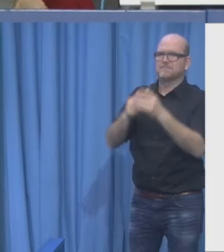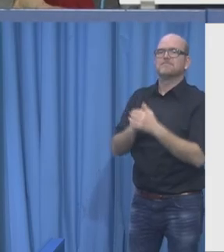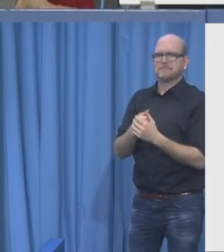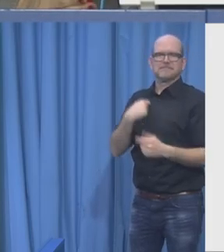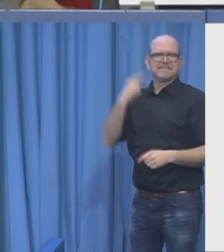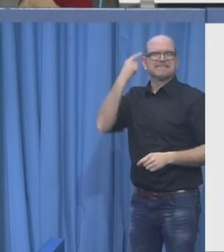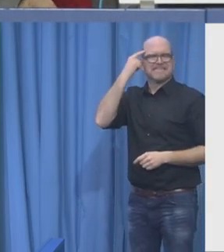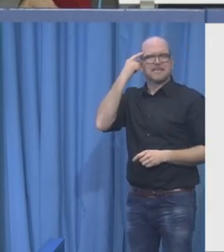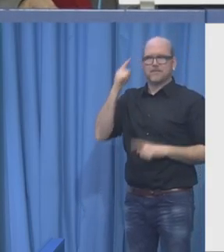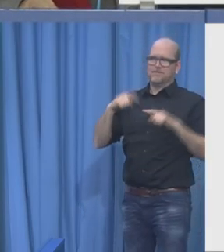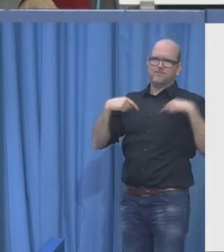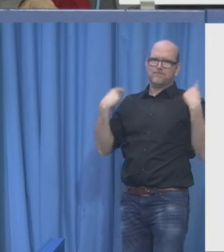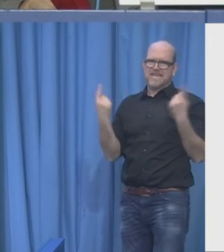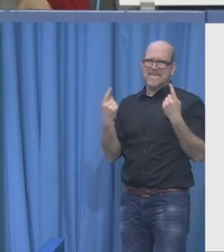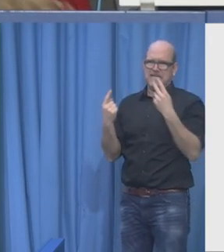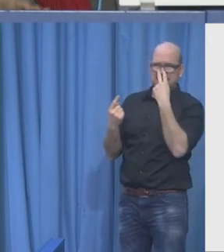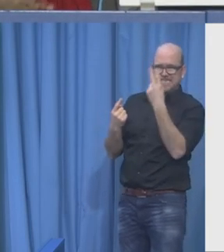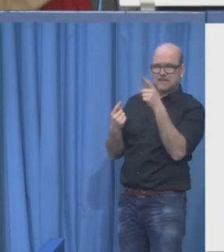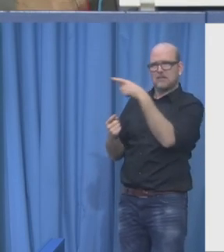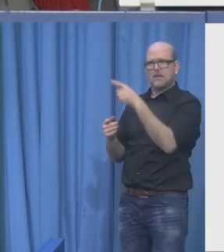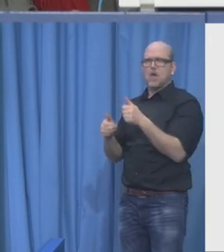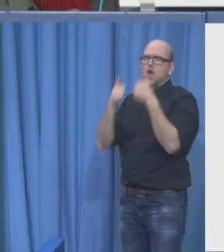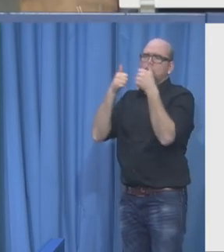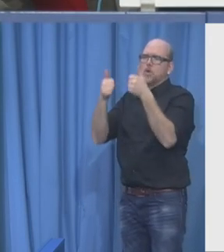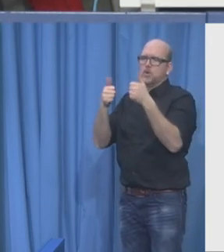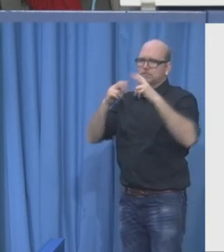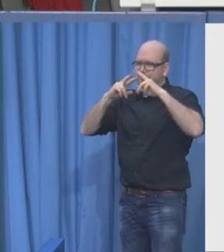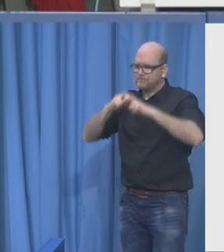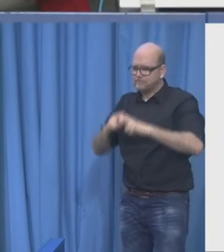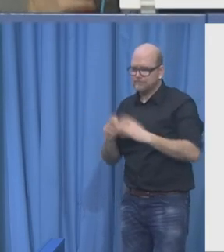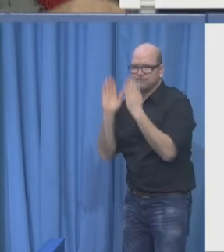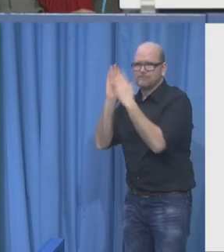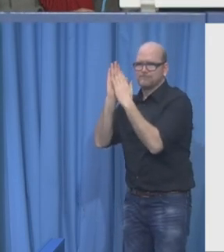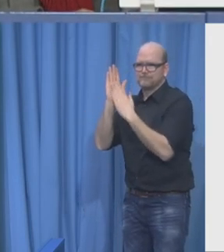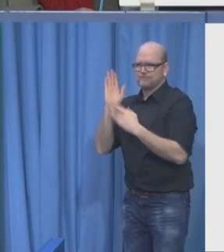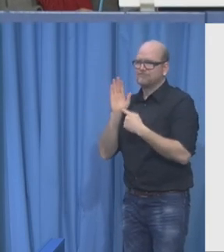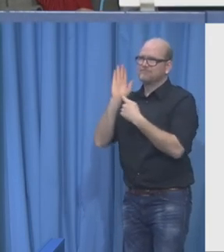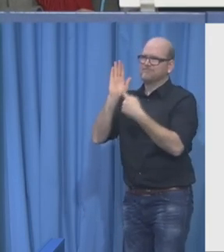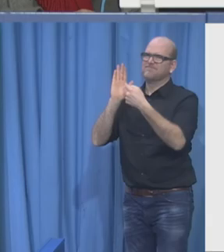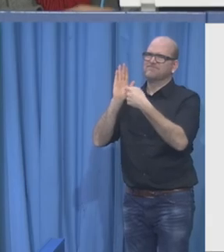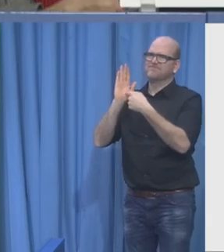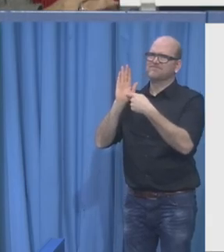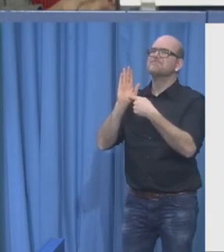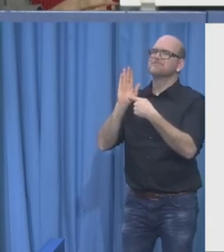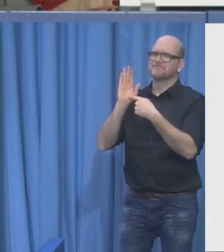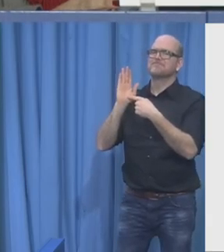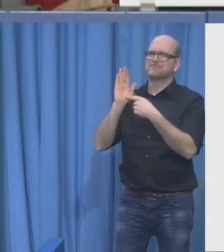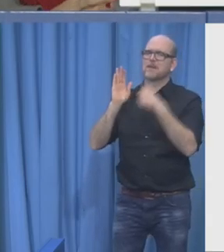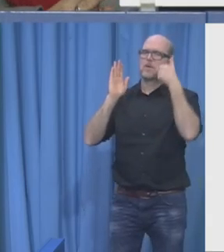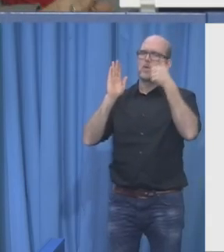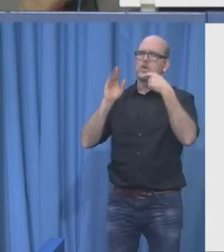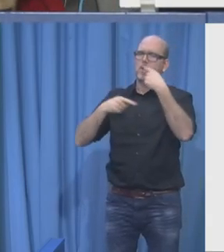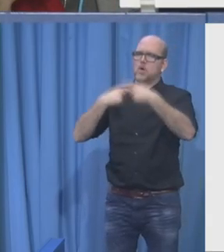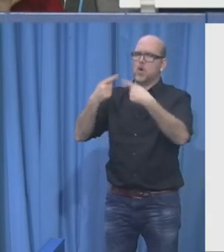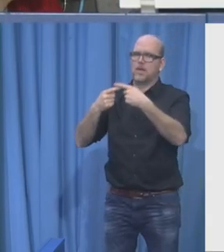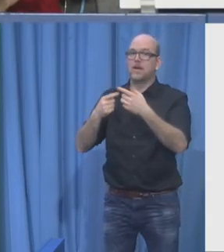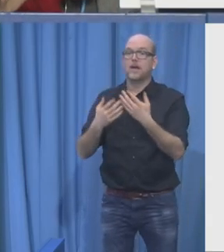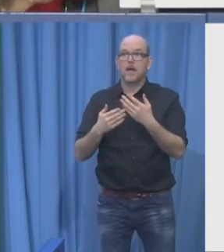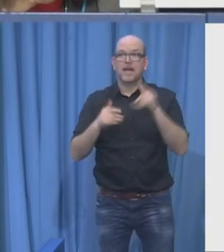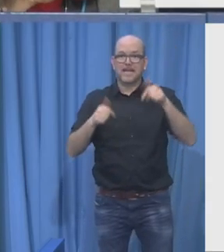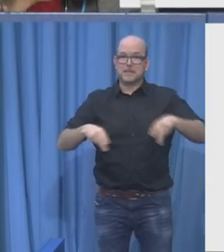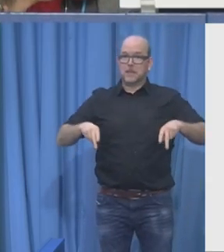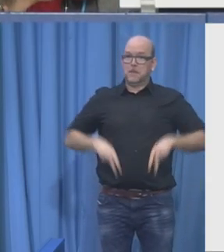with a clinical study that has been also the preliminary results are showing that 80 women